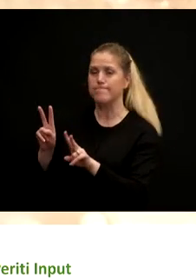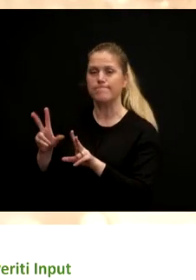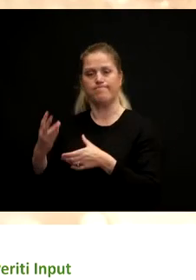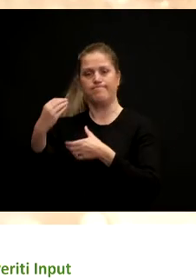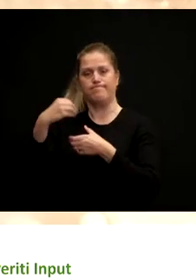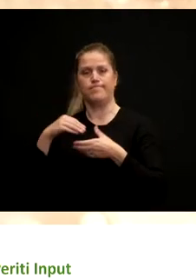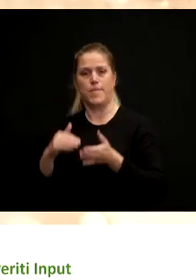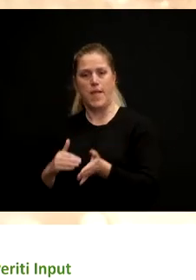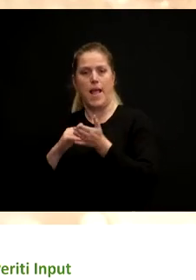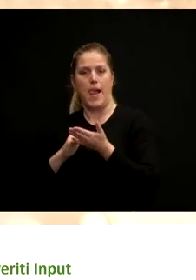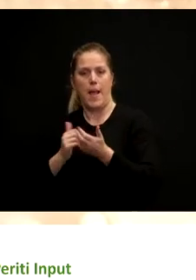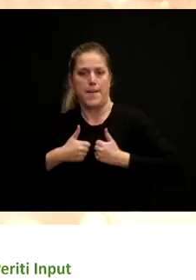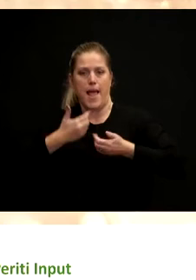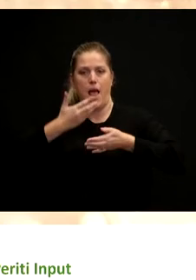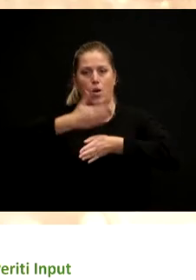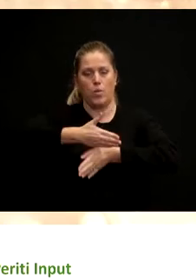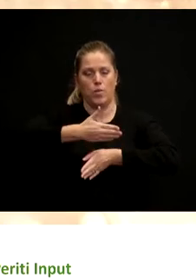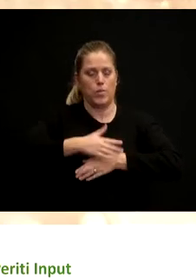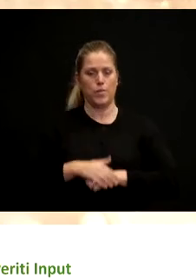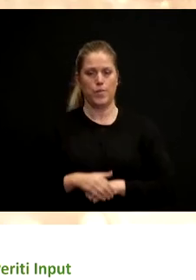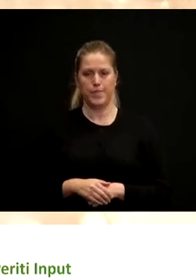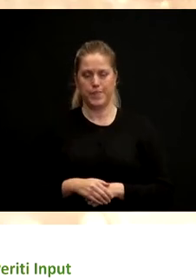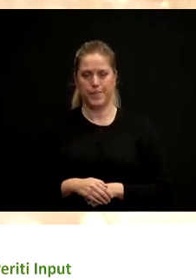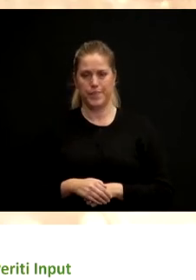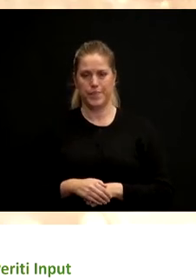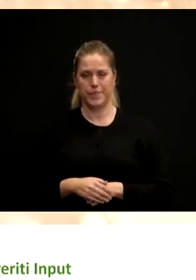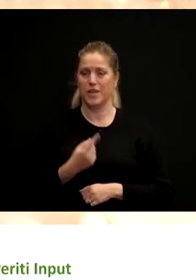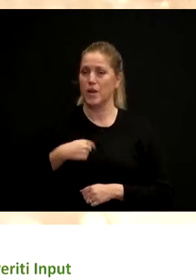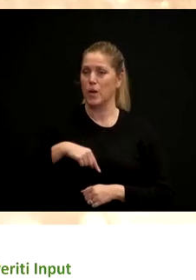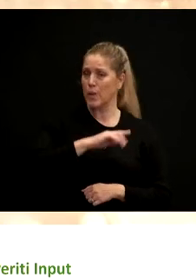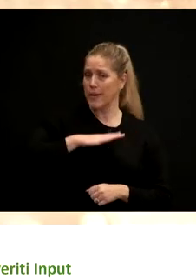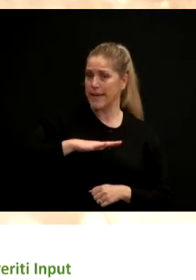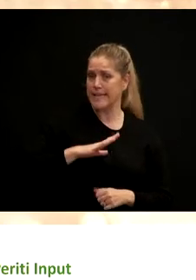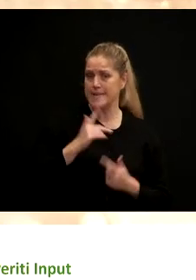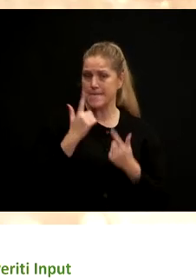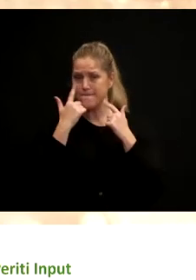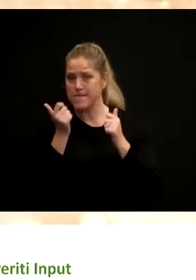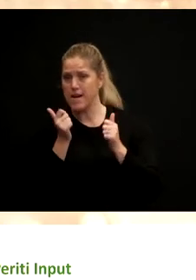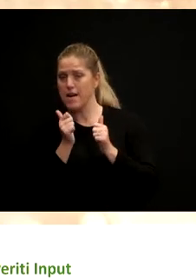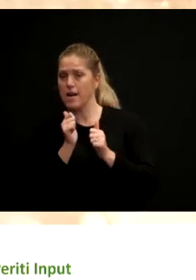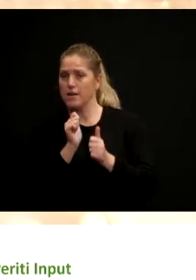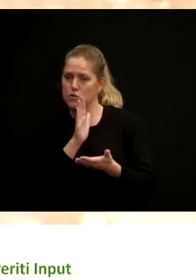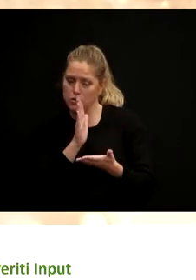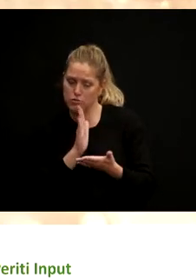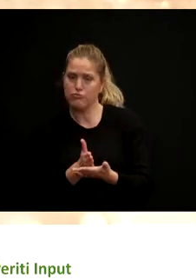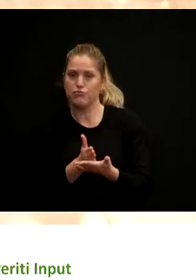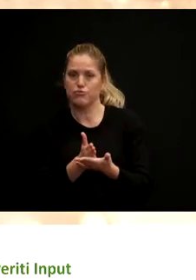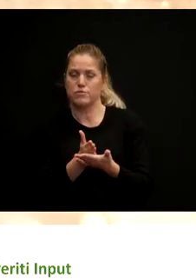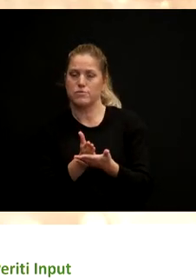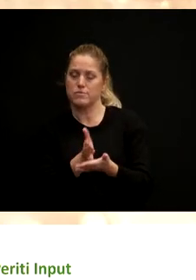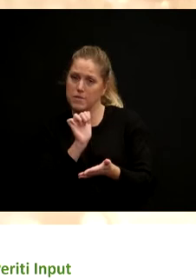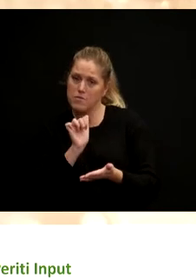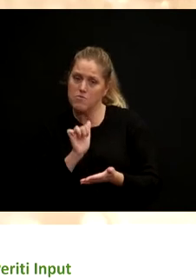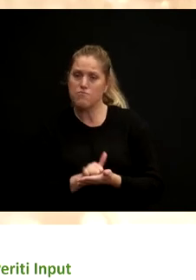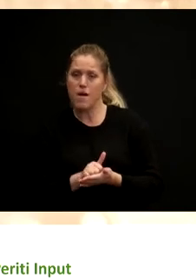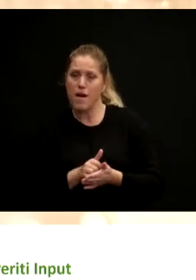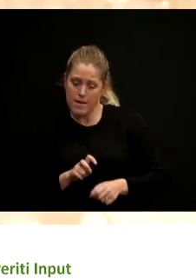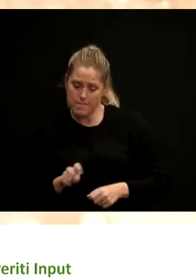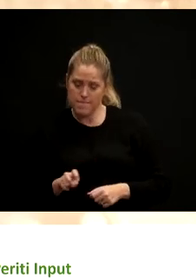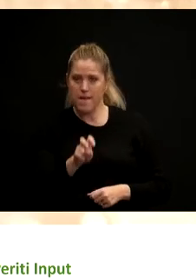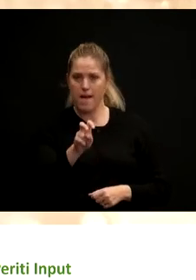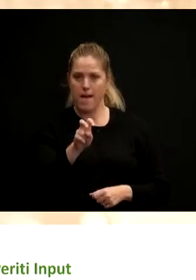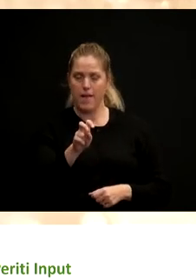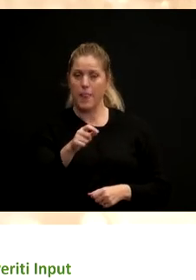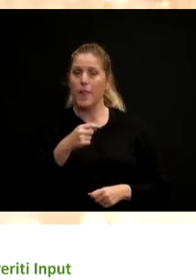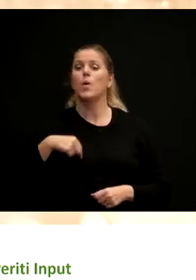new paths and be able to speak the word of Christ fruitfully, a consistent and clear vision of what our